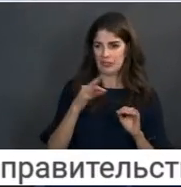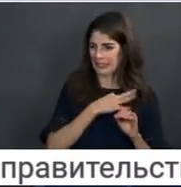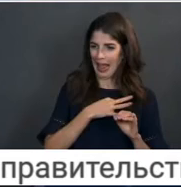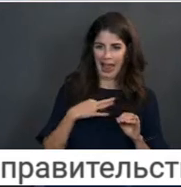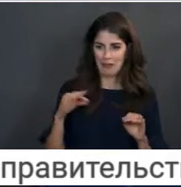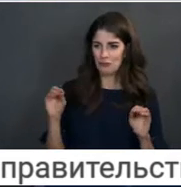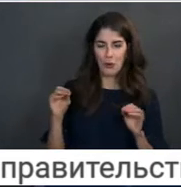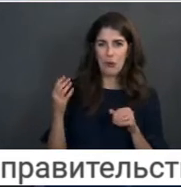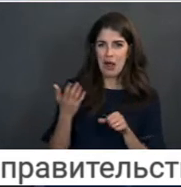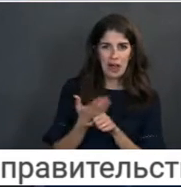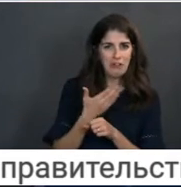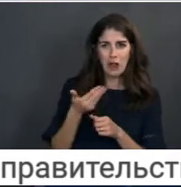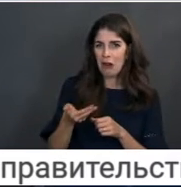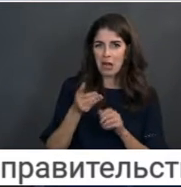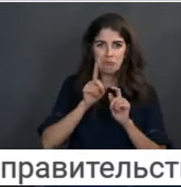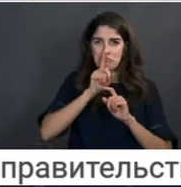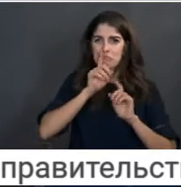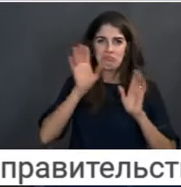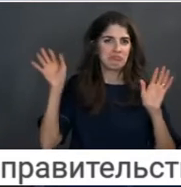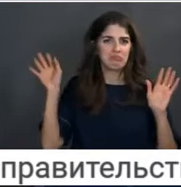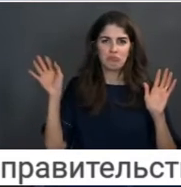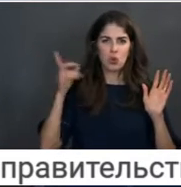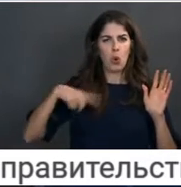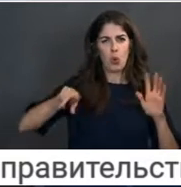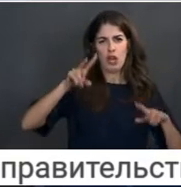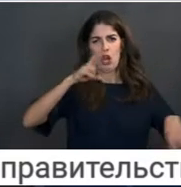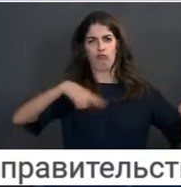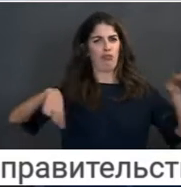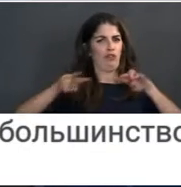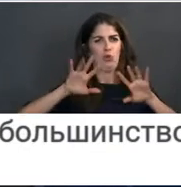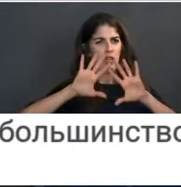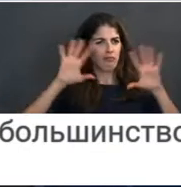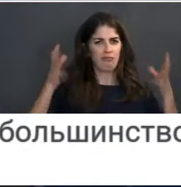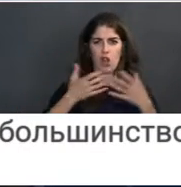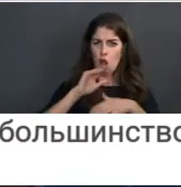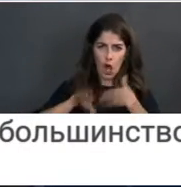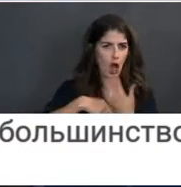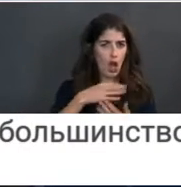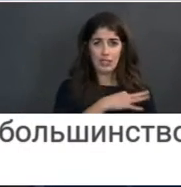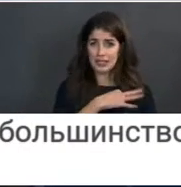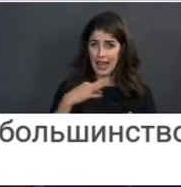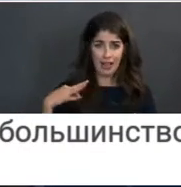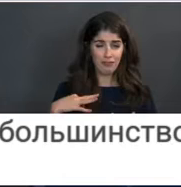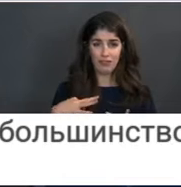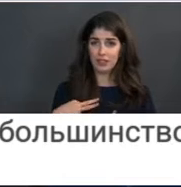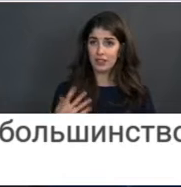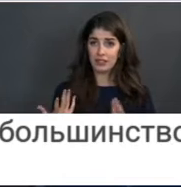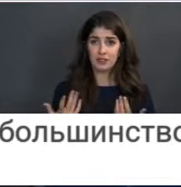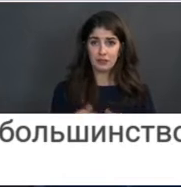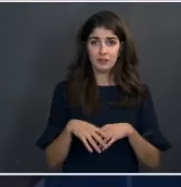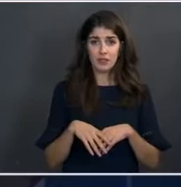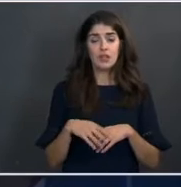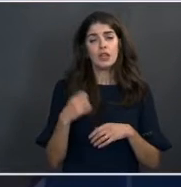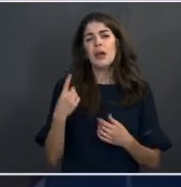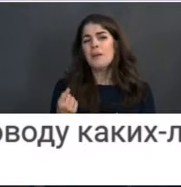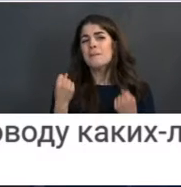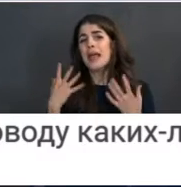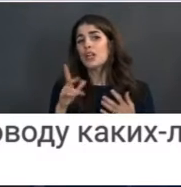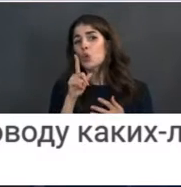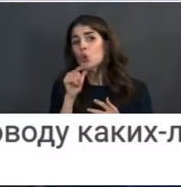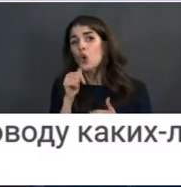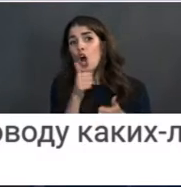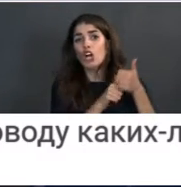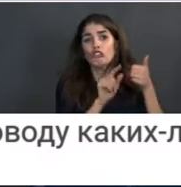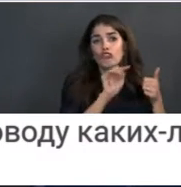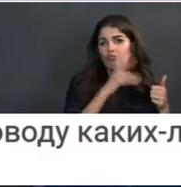Certainly we're reviewing personnel across government, including political appointees, most of whom have left, but I